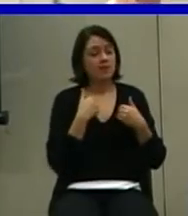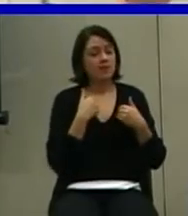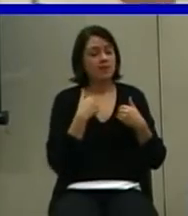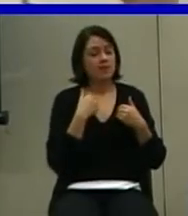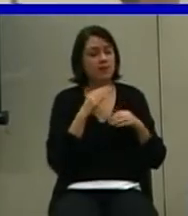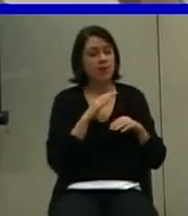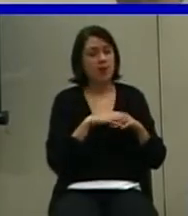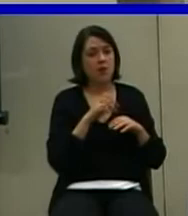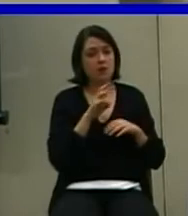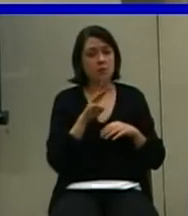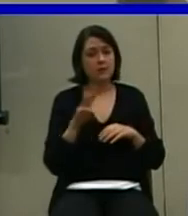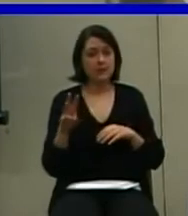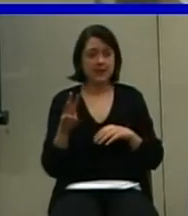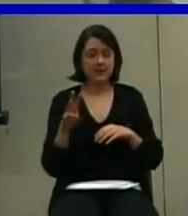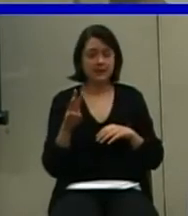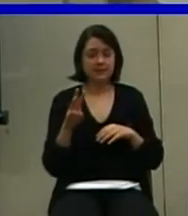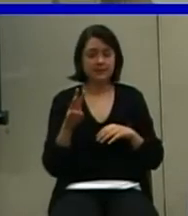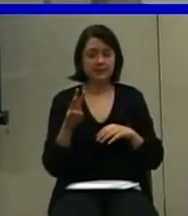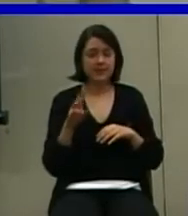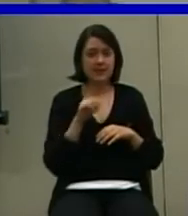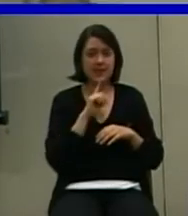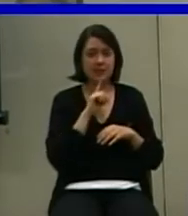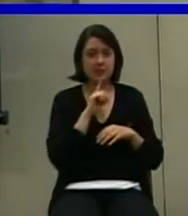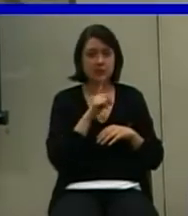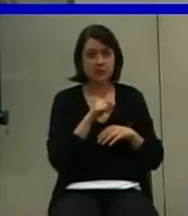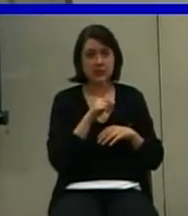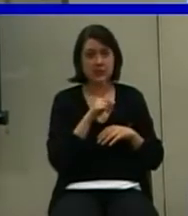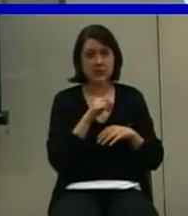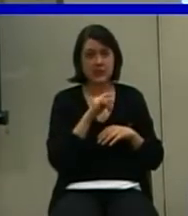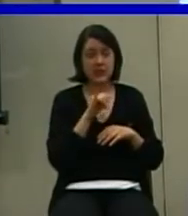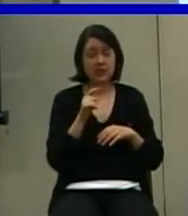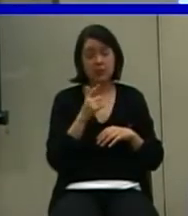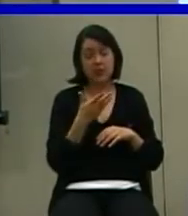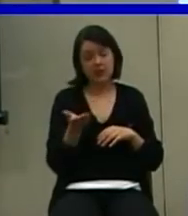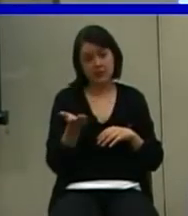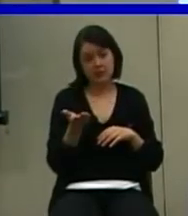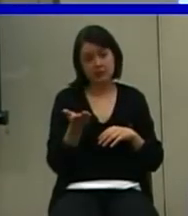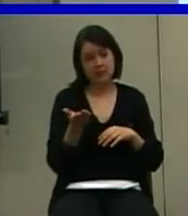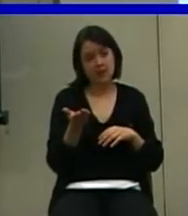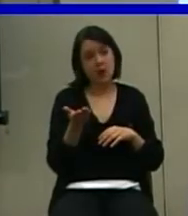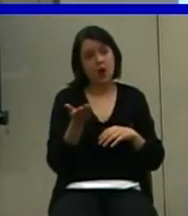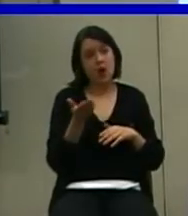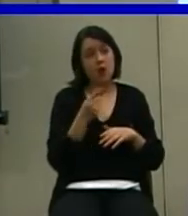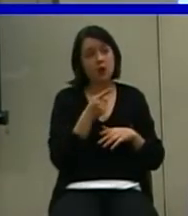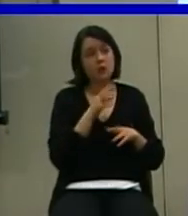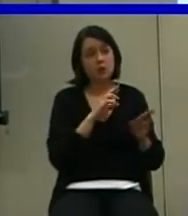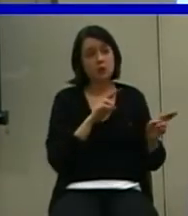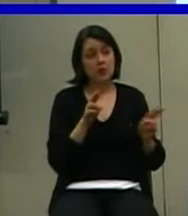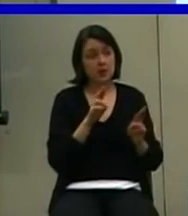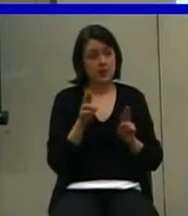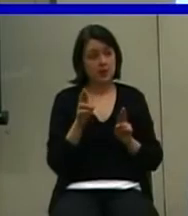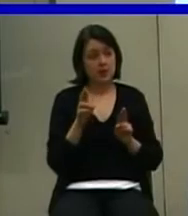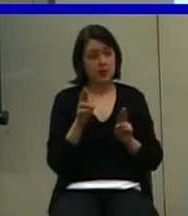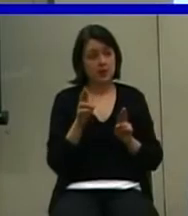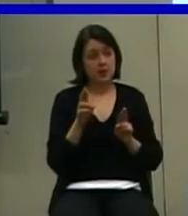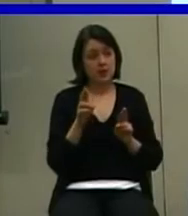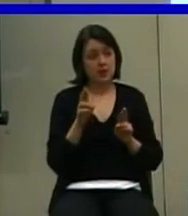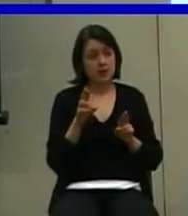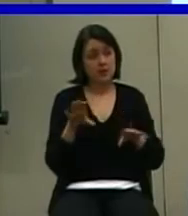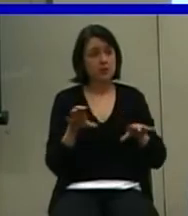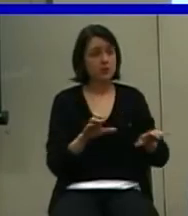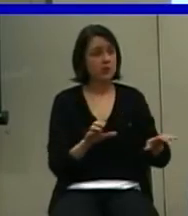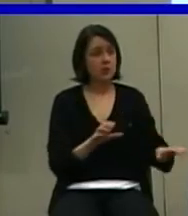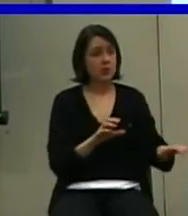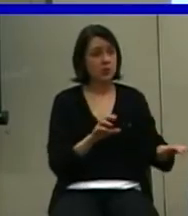my website, and it's actually an Illinois thing, is are you ready to